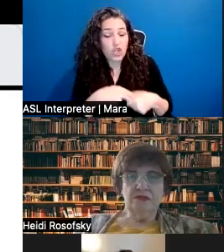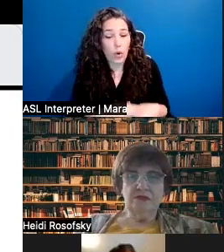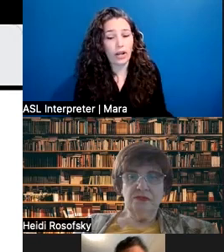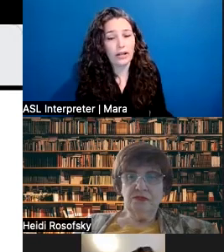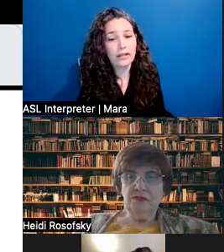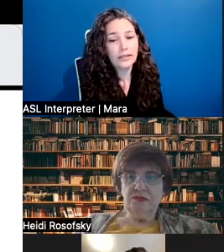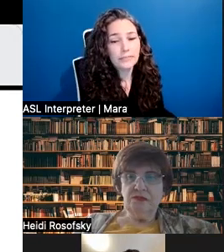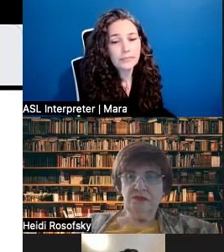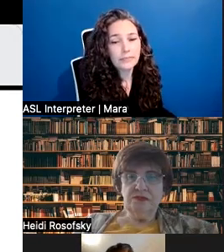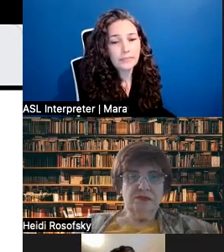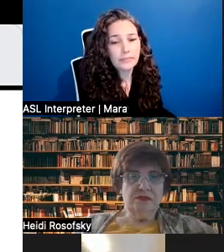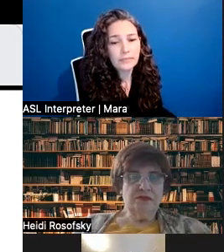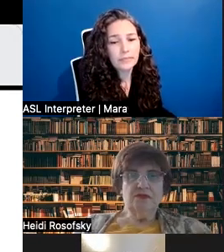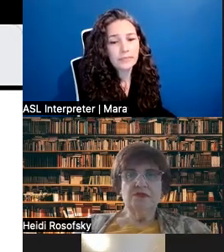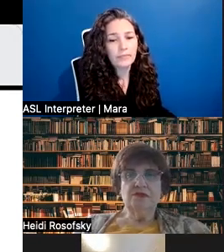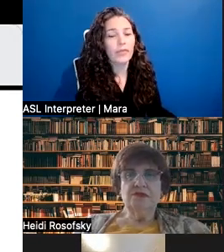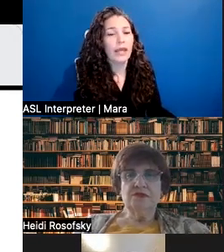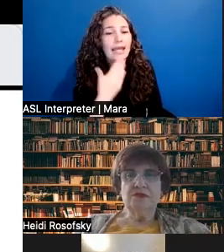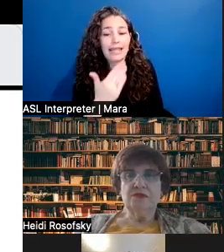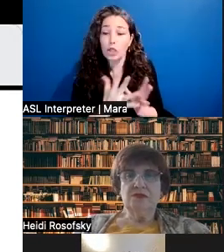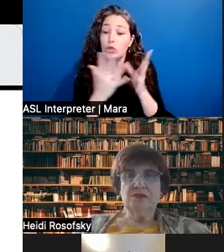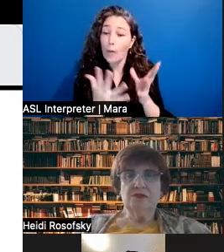I thank you very much.